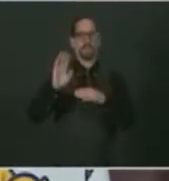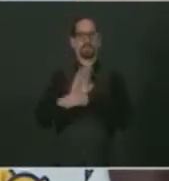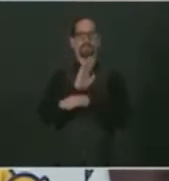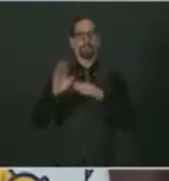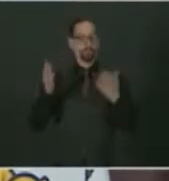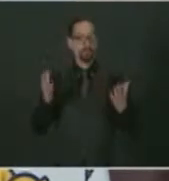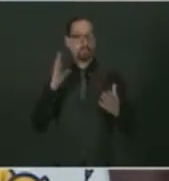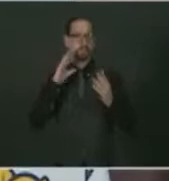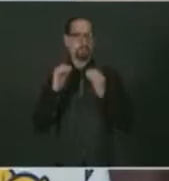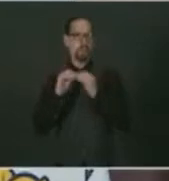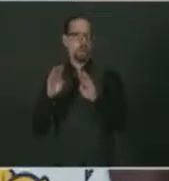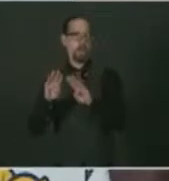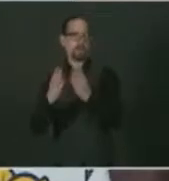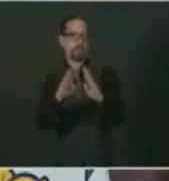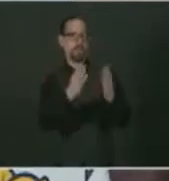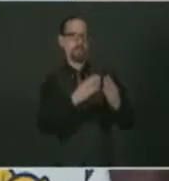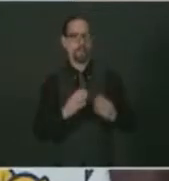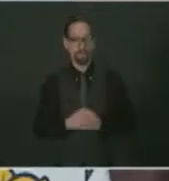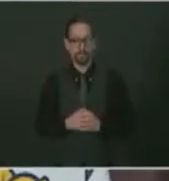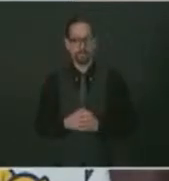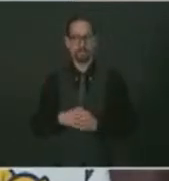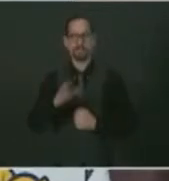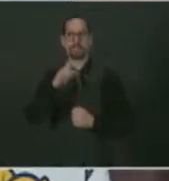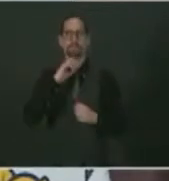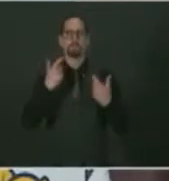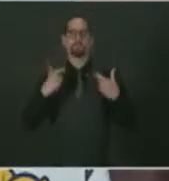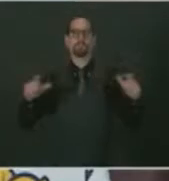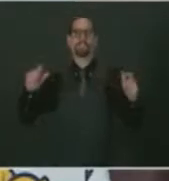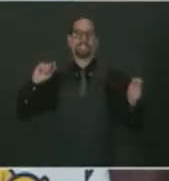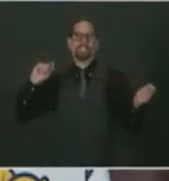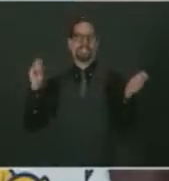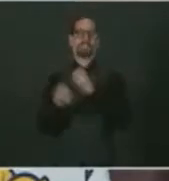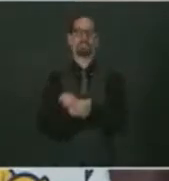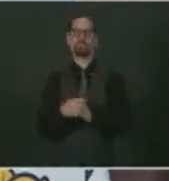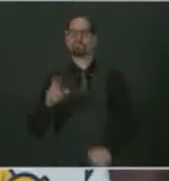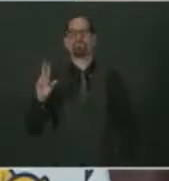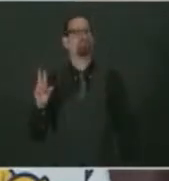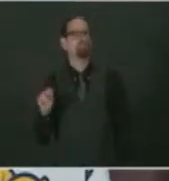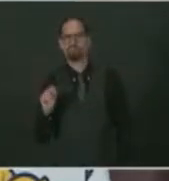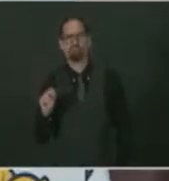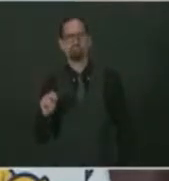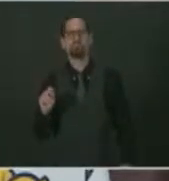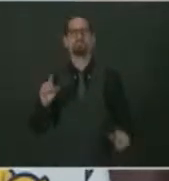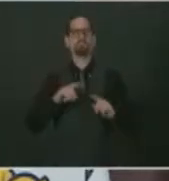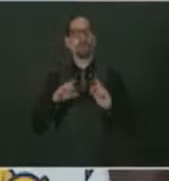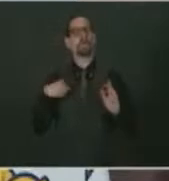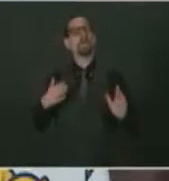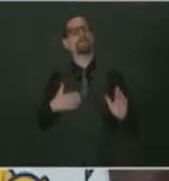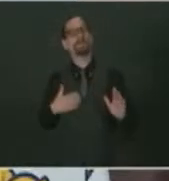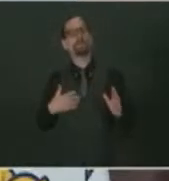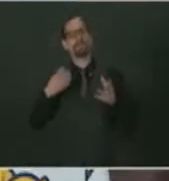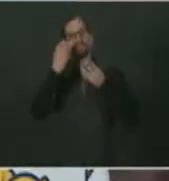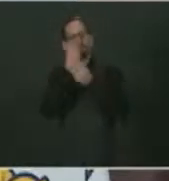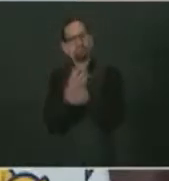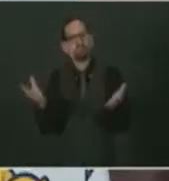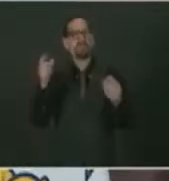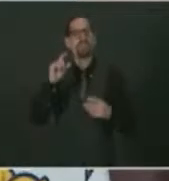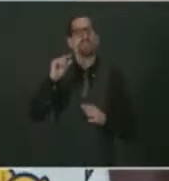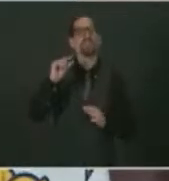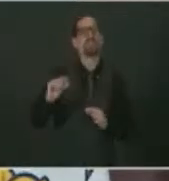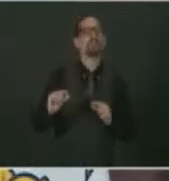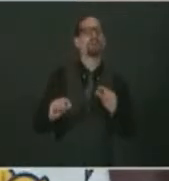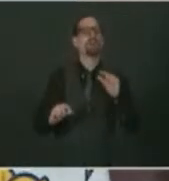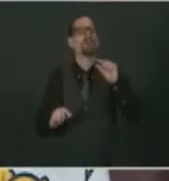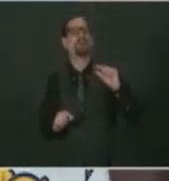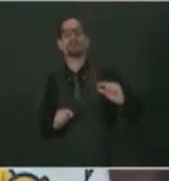are not making sweeping changes today, we are pleased to be proceeding with the kinds of modest changes that make a big difference